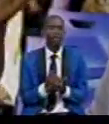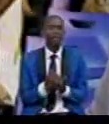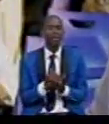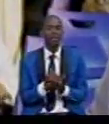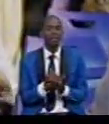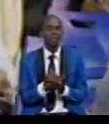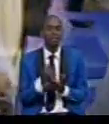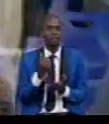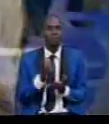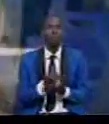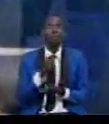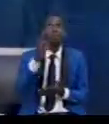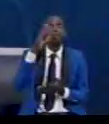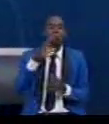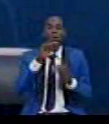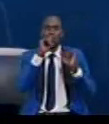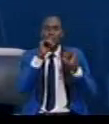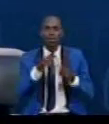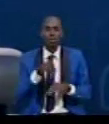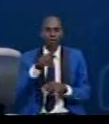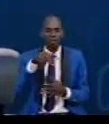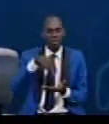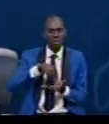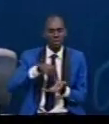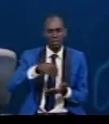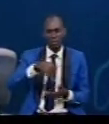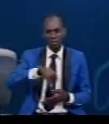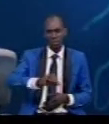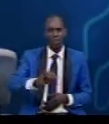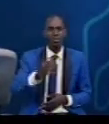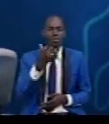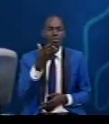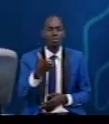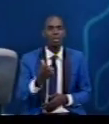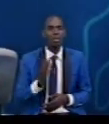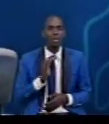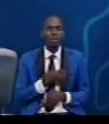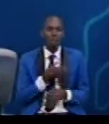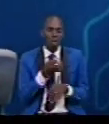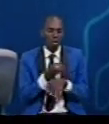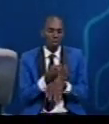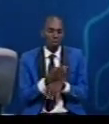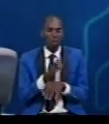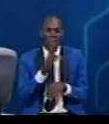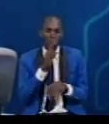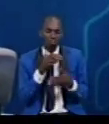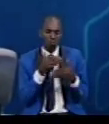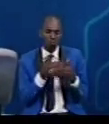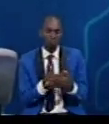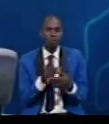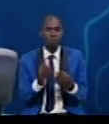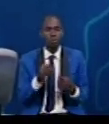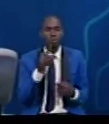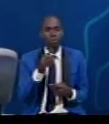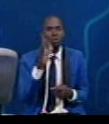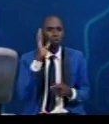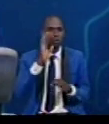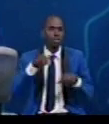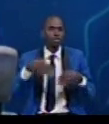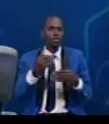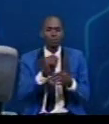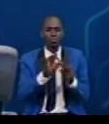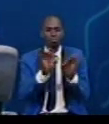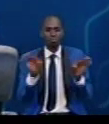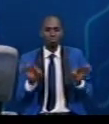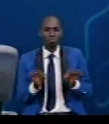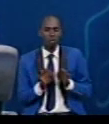Amen. God bless you. Keep on standing. Our counselors are there, and they will give you the sleep to feel, so